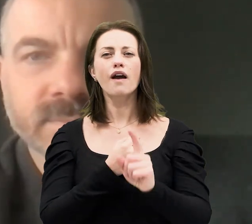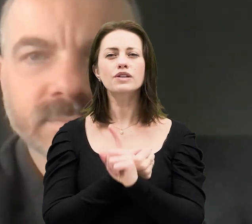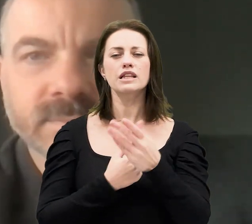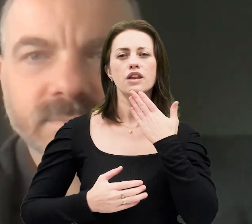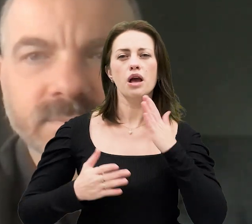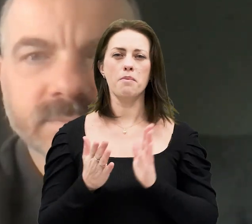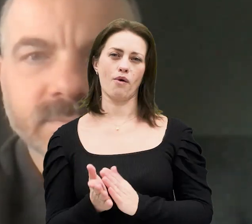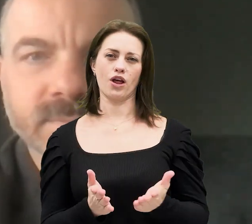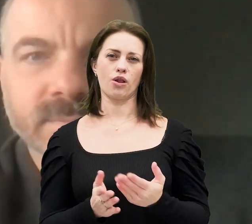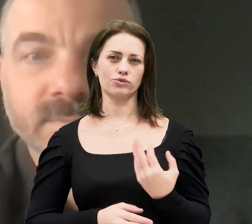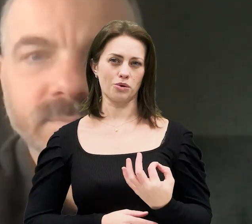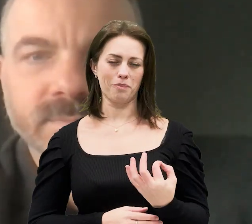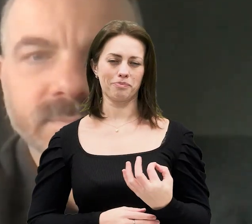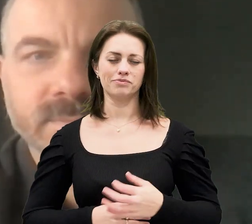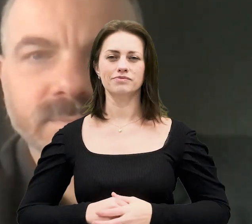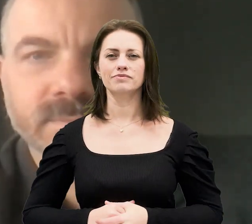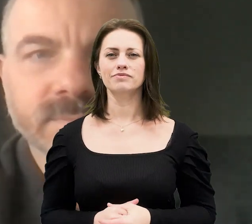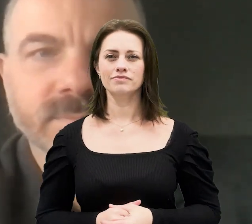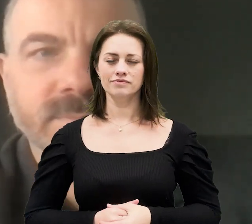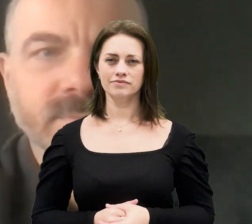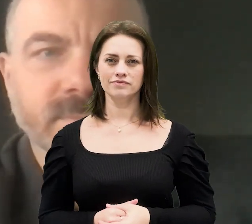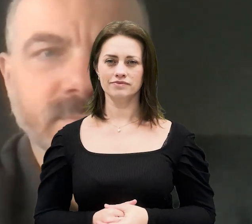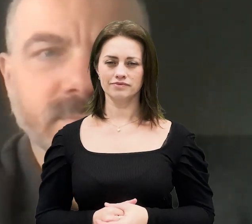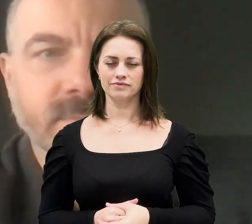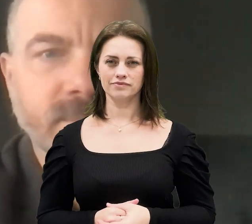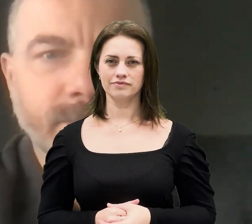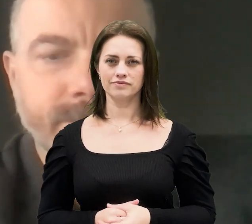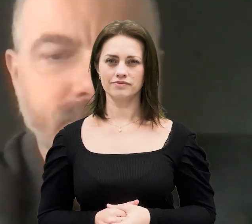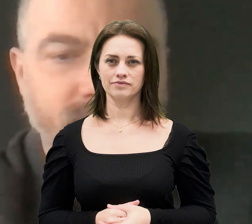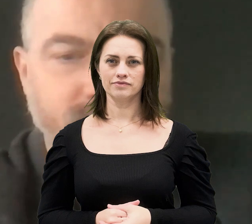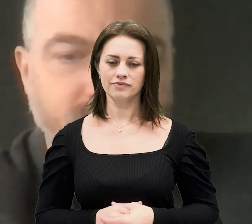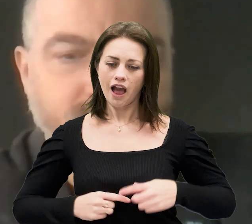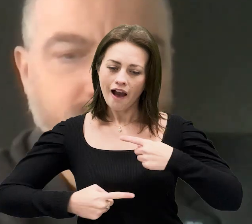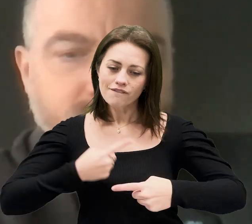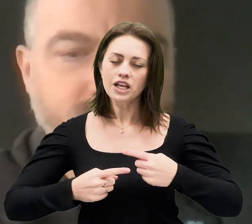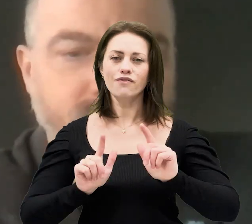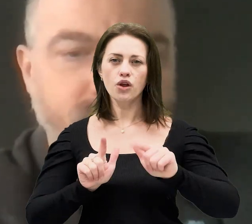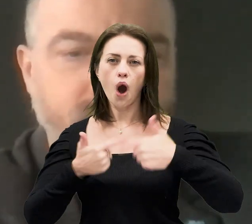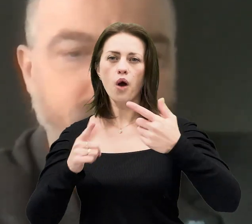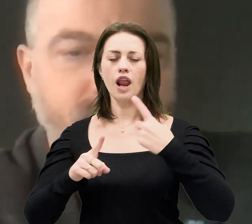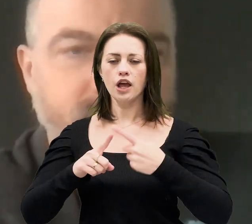tangible outcomes we have produced, from the development of online course